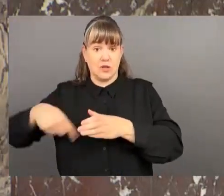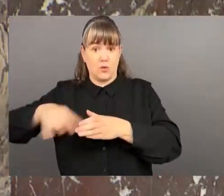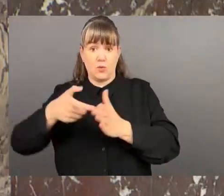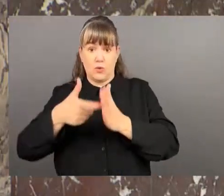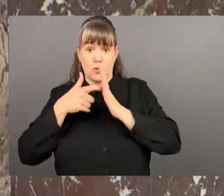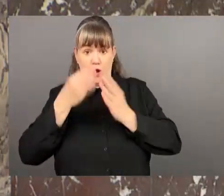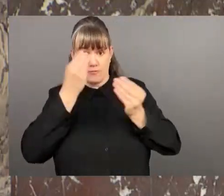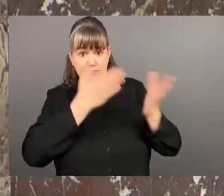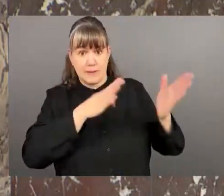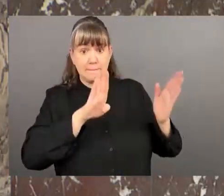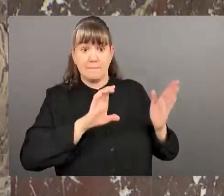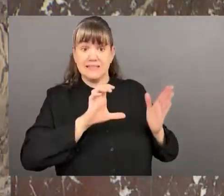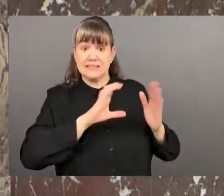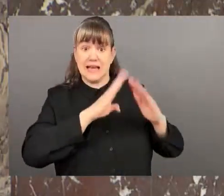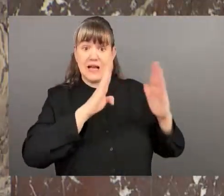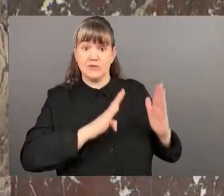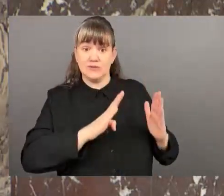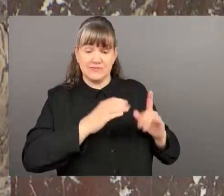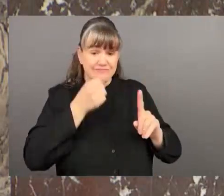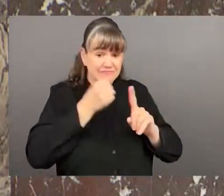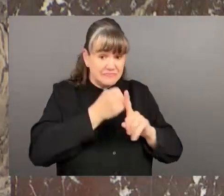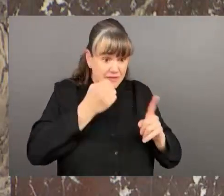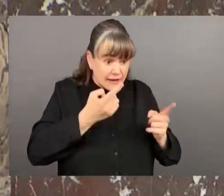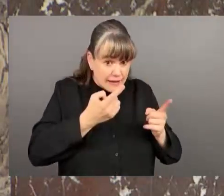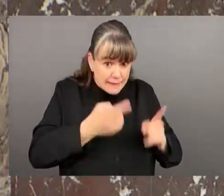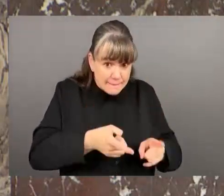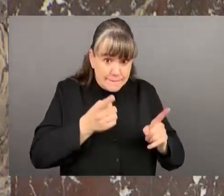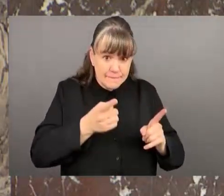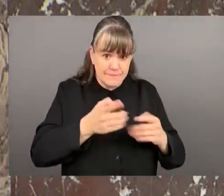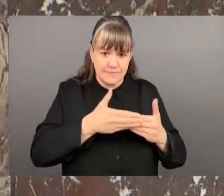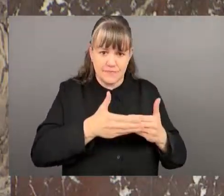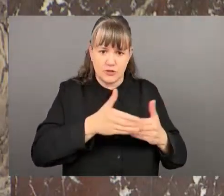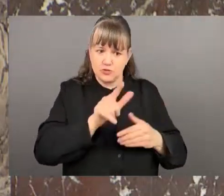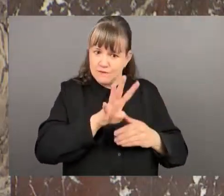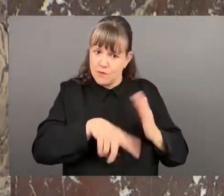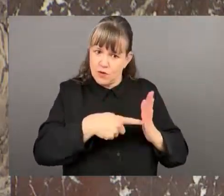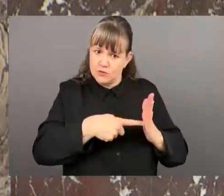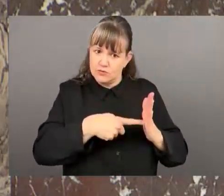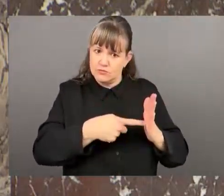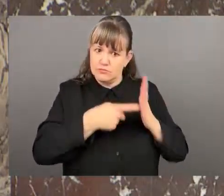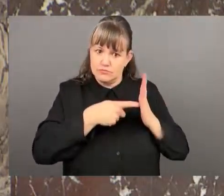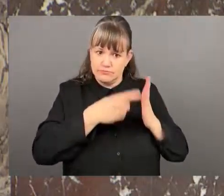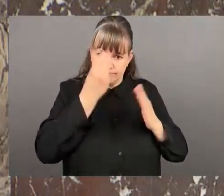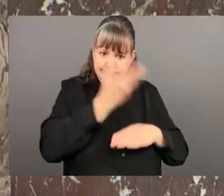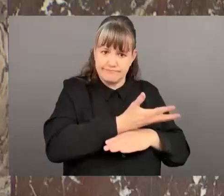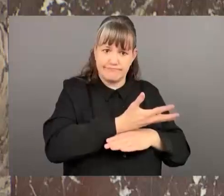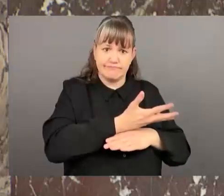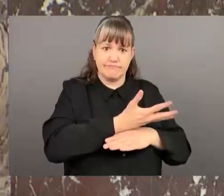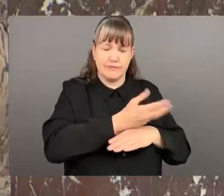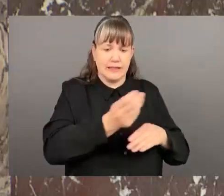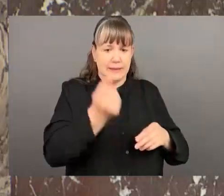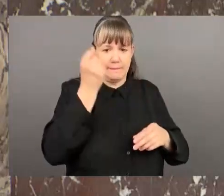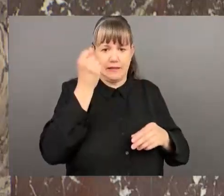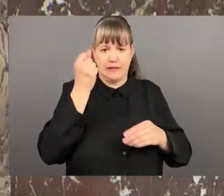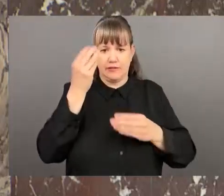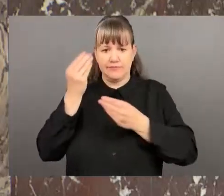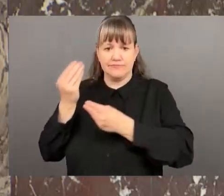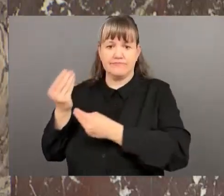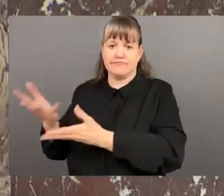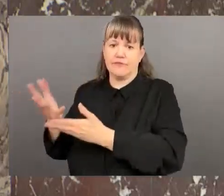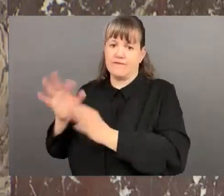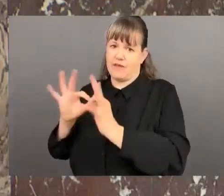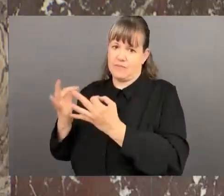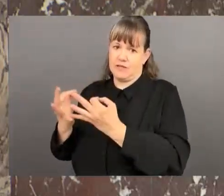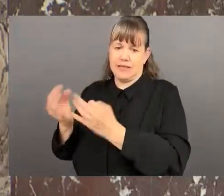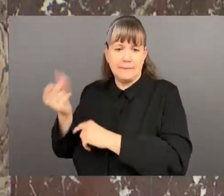incident, and they have to have a plan to immediately notify family members, and that didn't happen in this family's case, and I'm